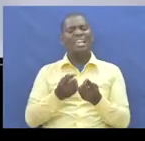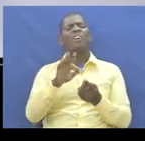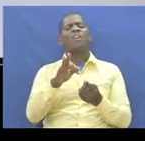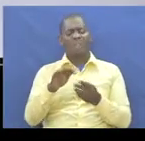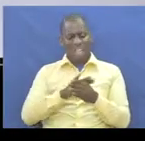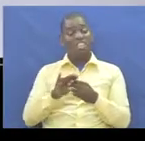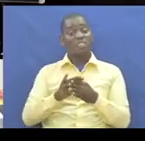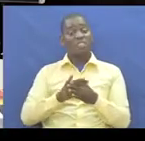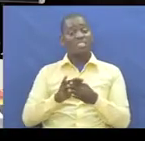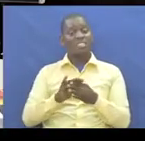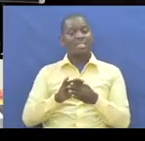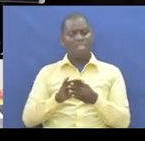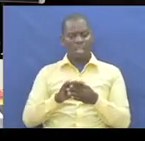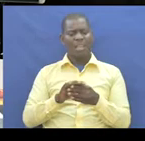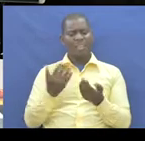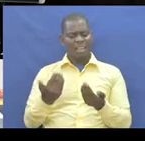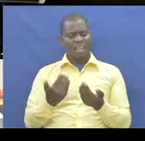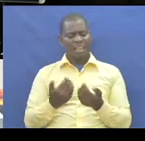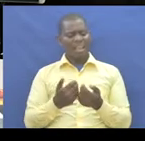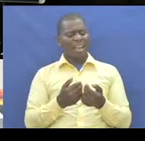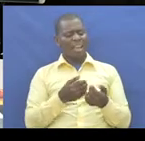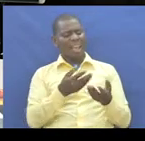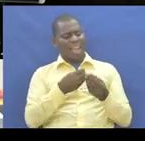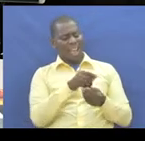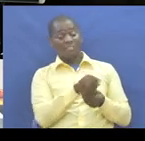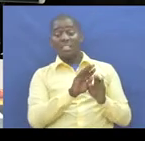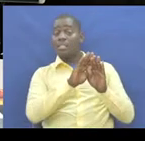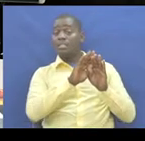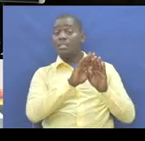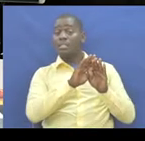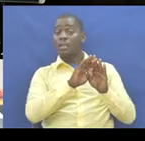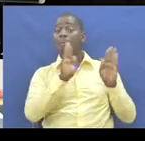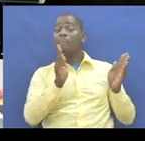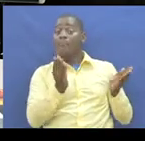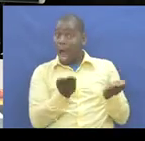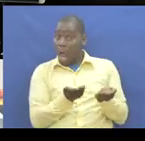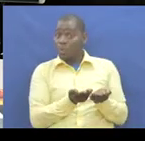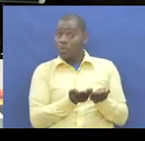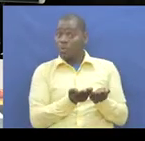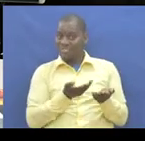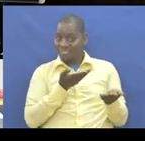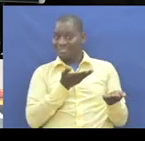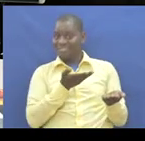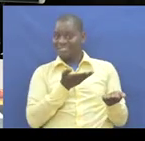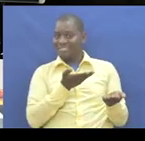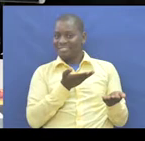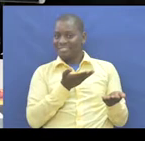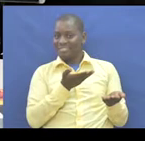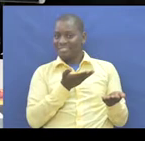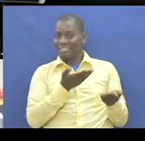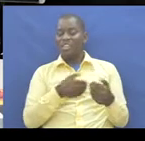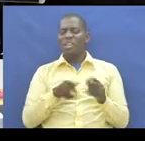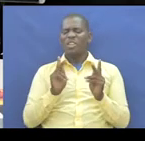the effect you have said, let us see how can we justify it. I have a balloon. I